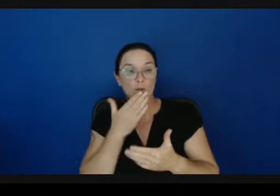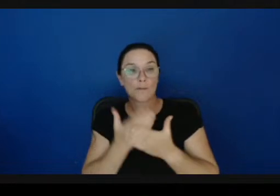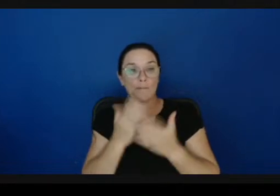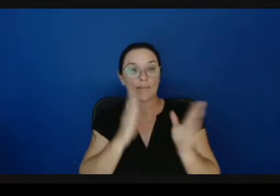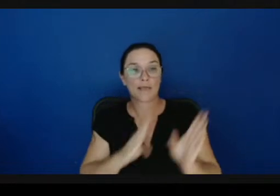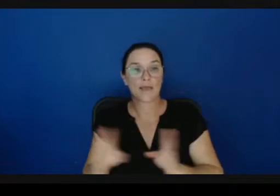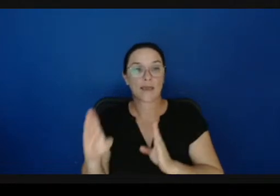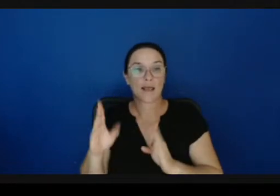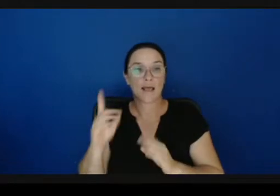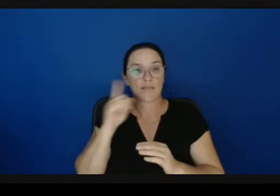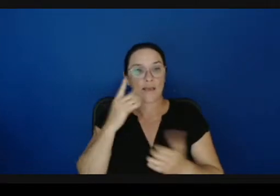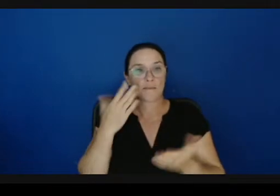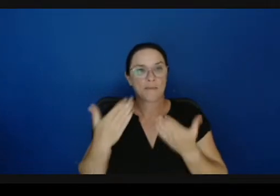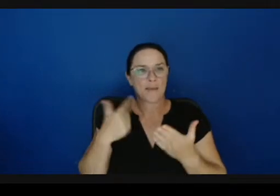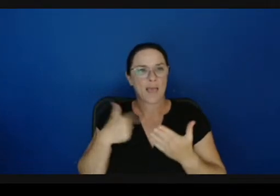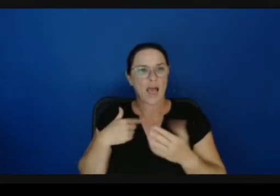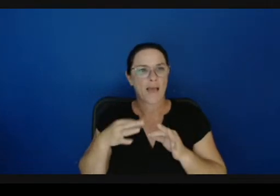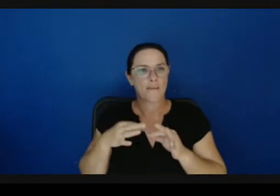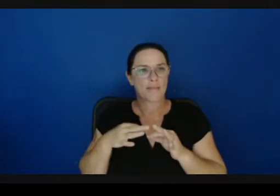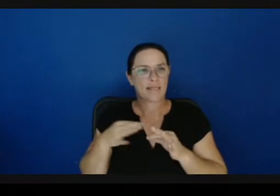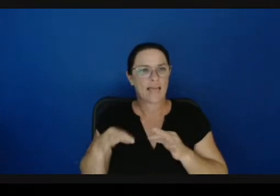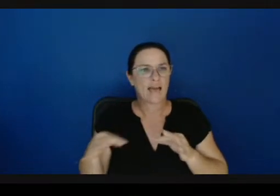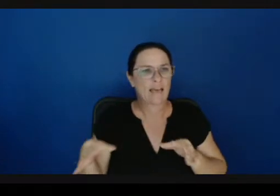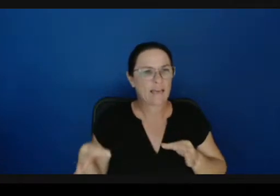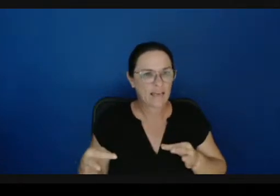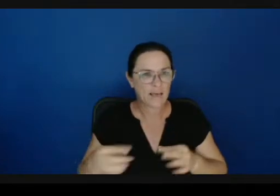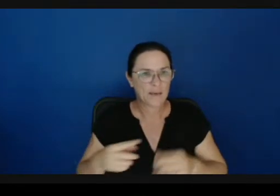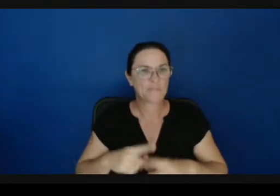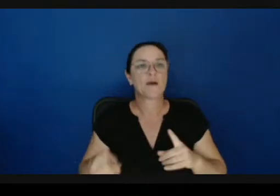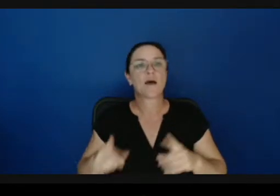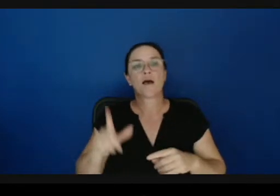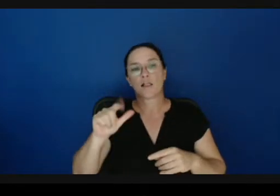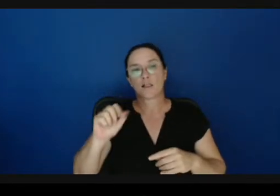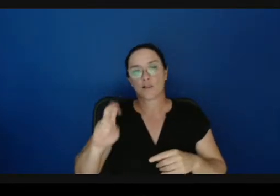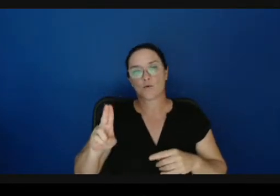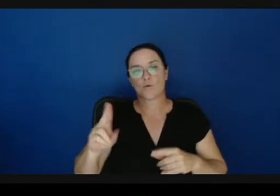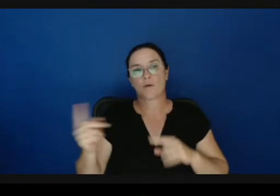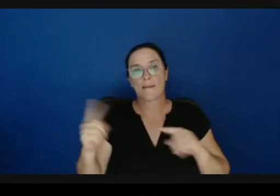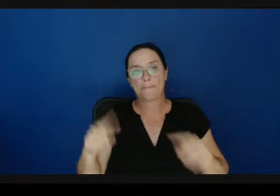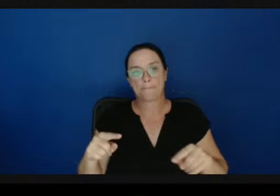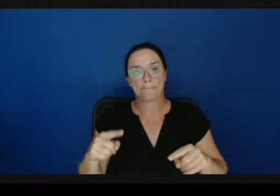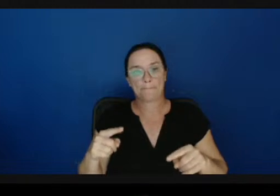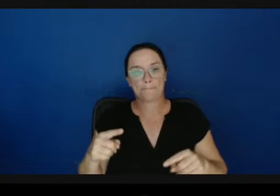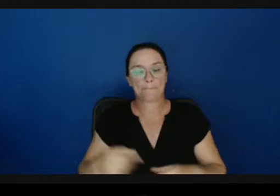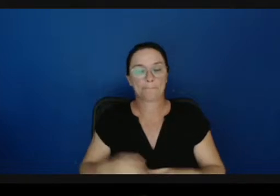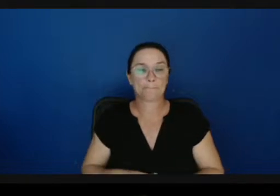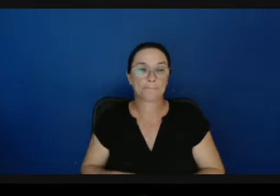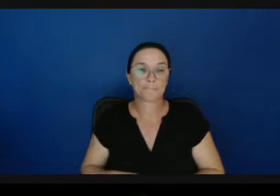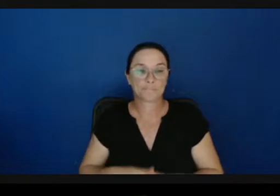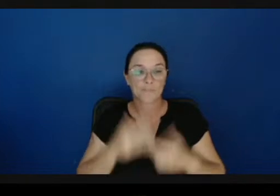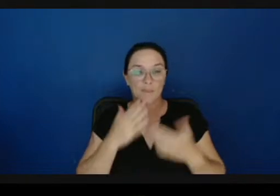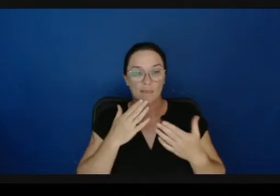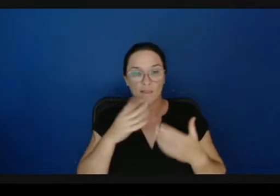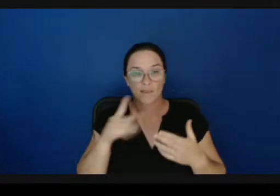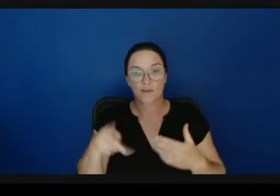I might be lagging, but I will get Lou on here and talk at least. All right. Thanks, Phil.